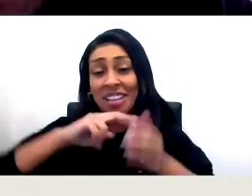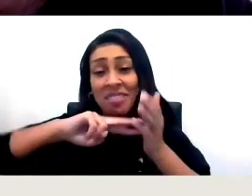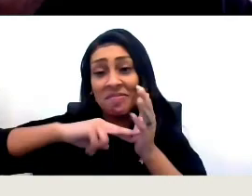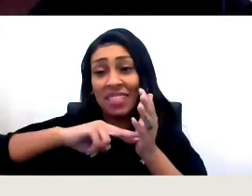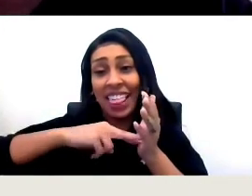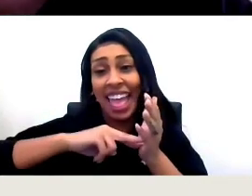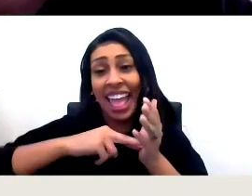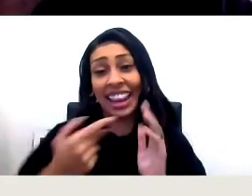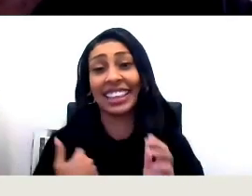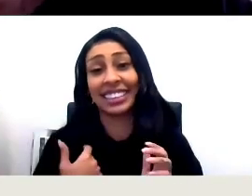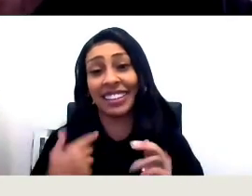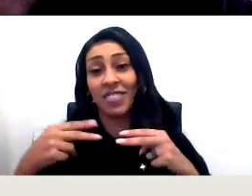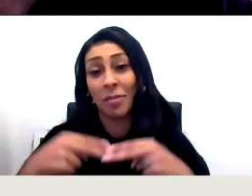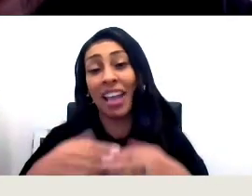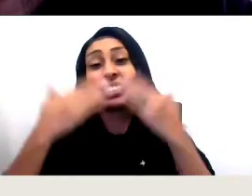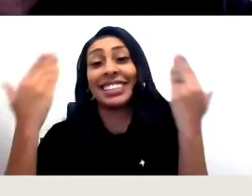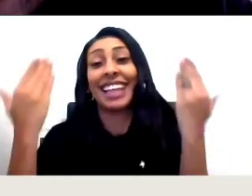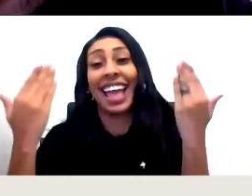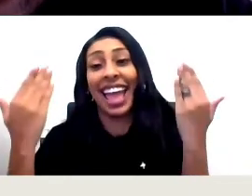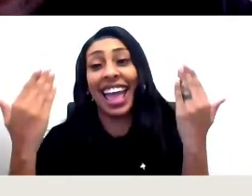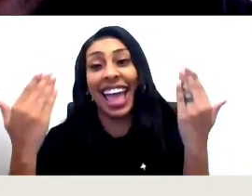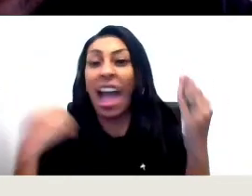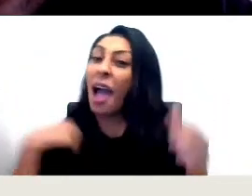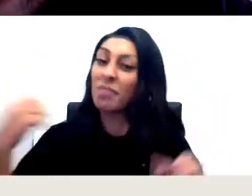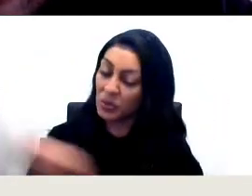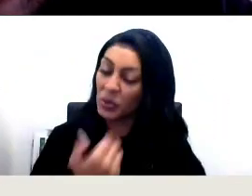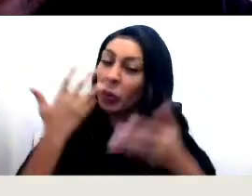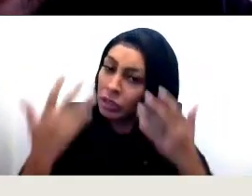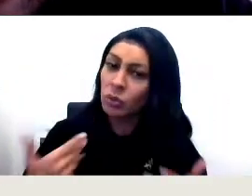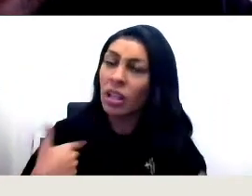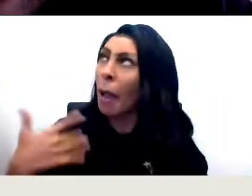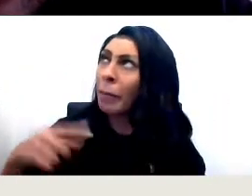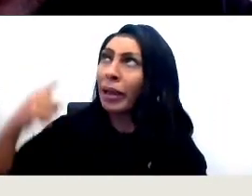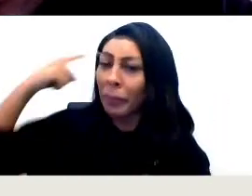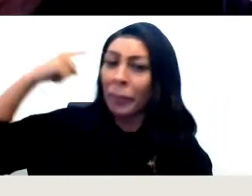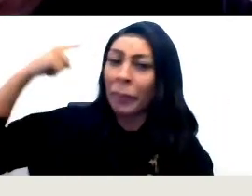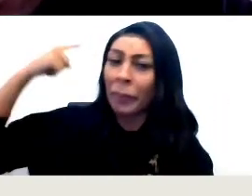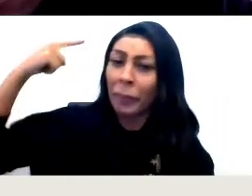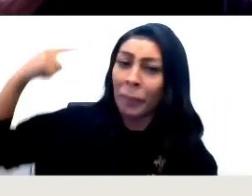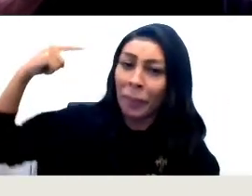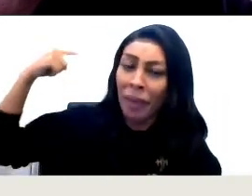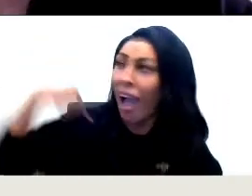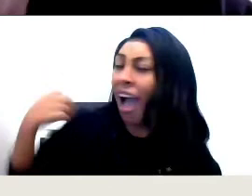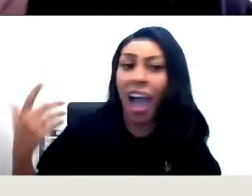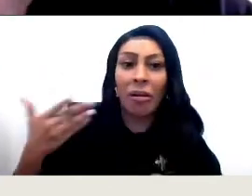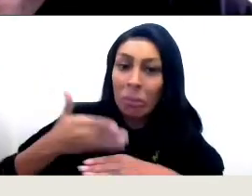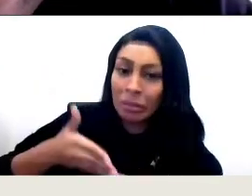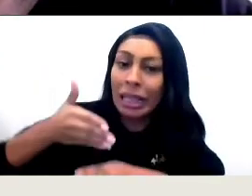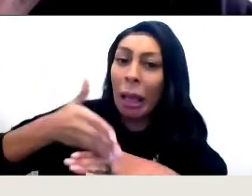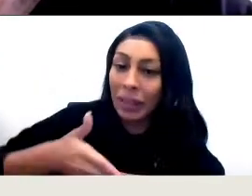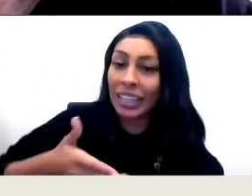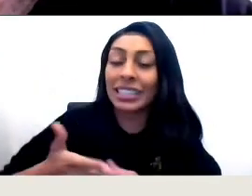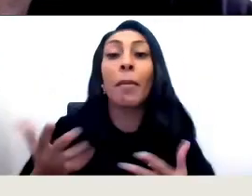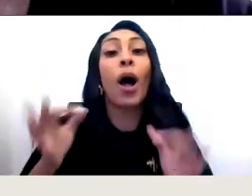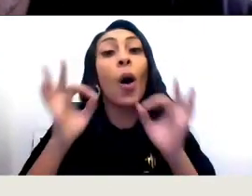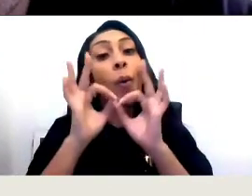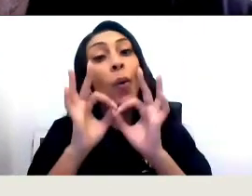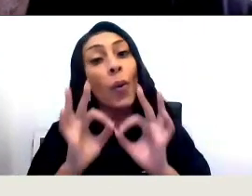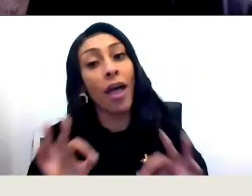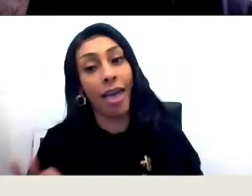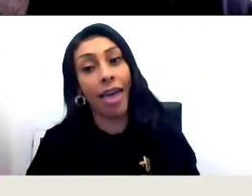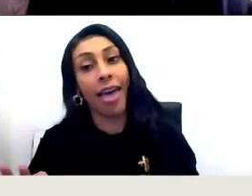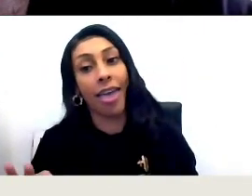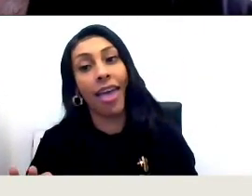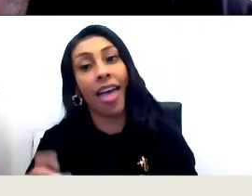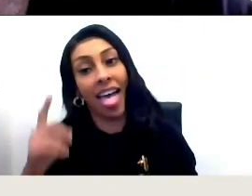That's what I want from my day, and I'm gonna do it today because I've been saying it for a few days, and I've just had stuff to sort out. So it's quiet,